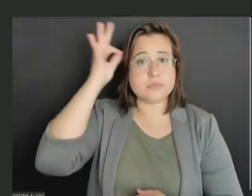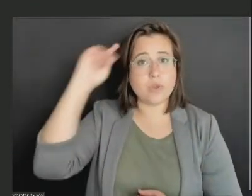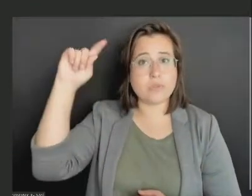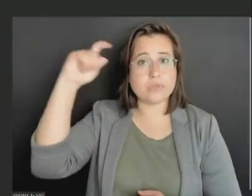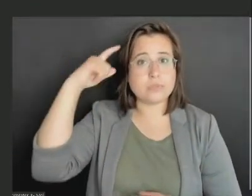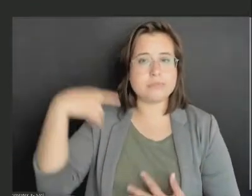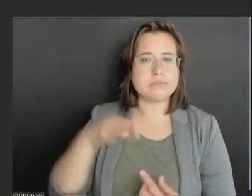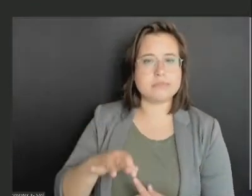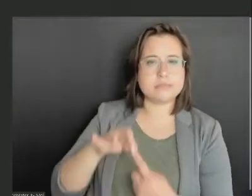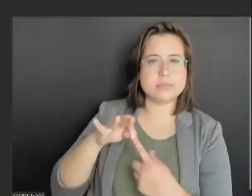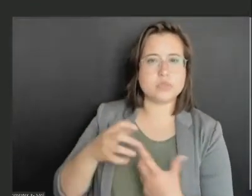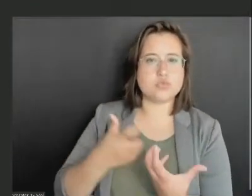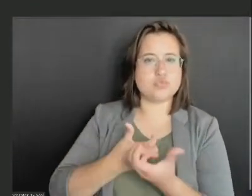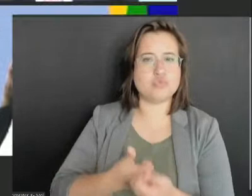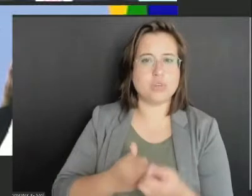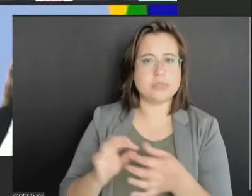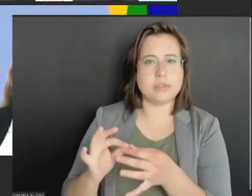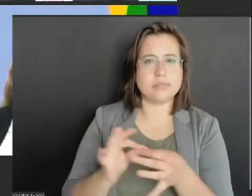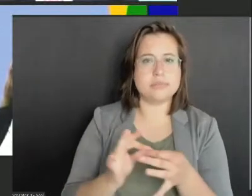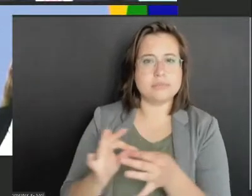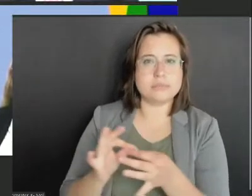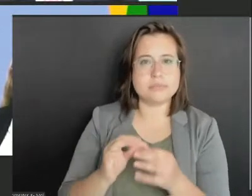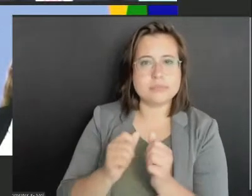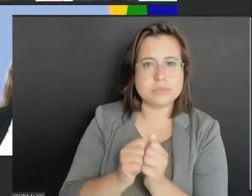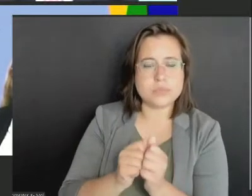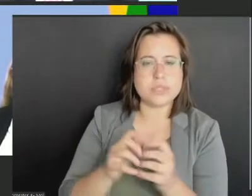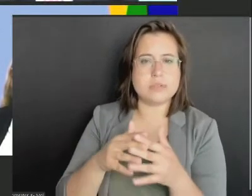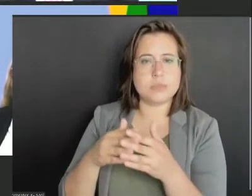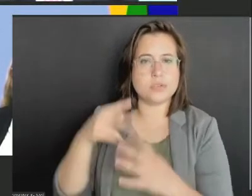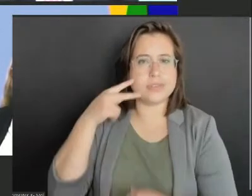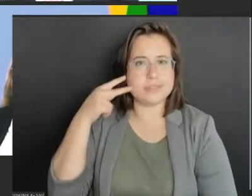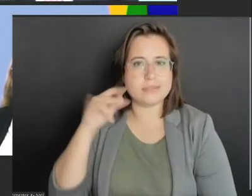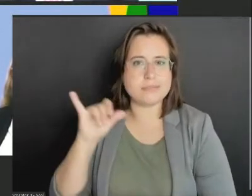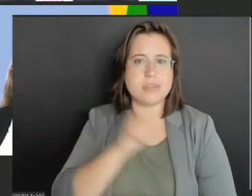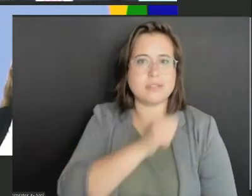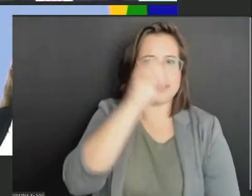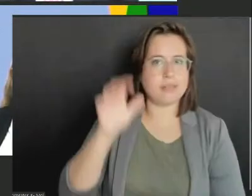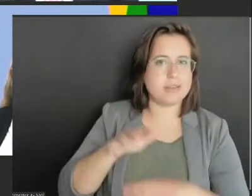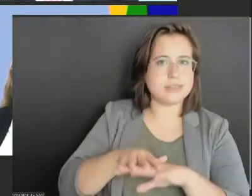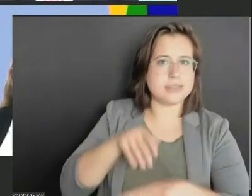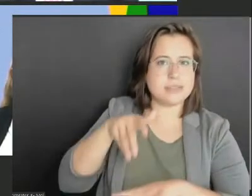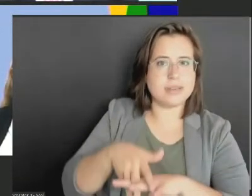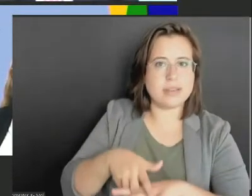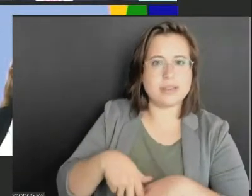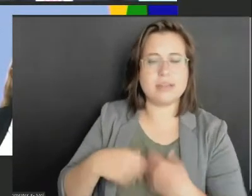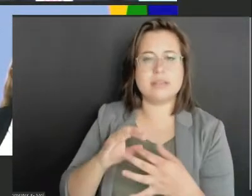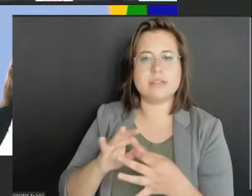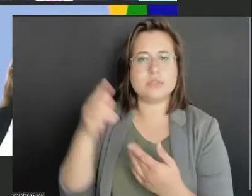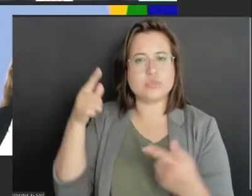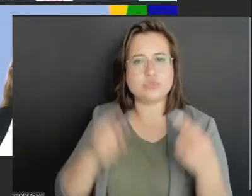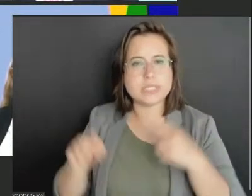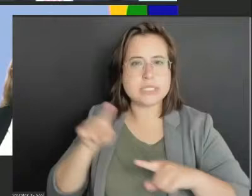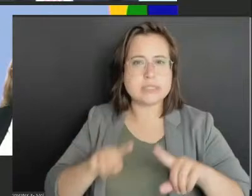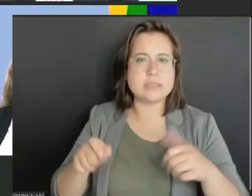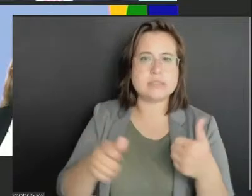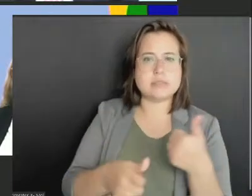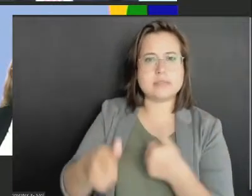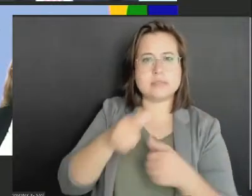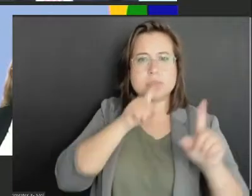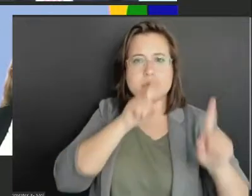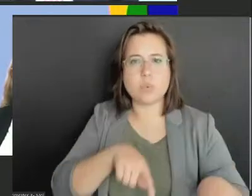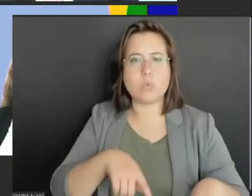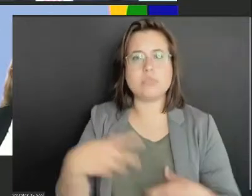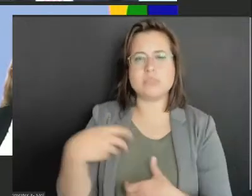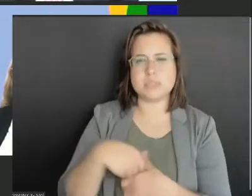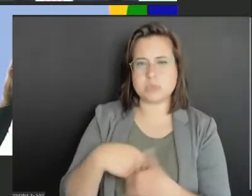relationship with American Indians and Alaska Natives pursuant to treaties, statutes, and executive orders, which includes provisions